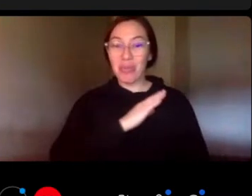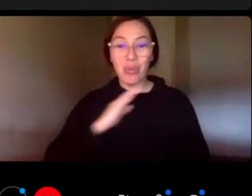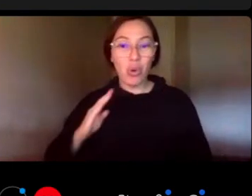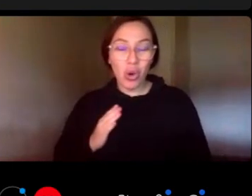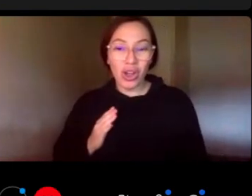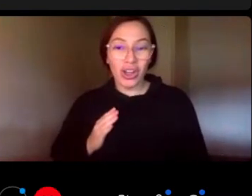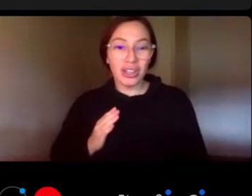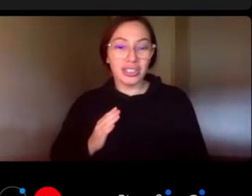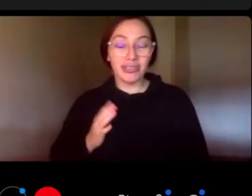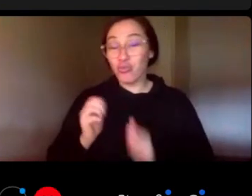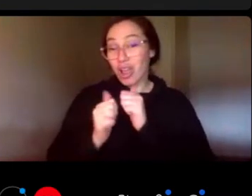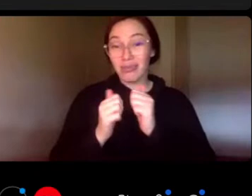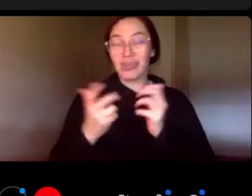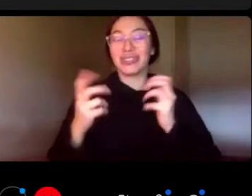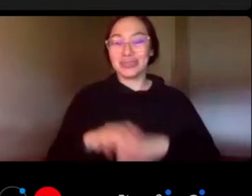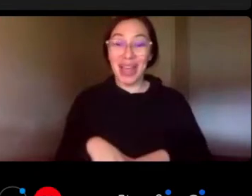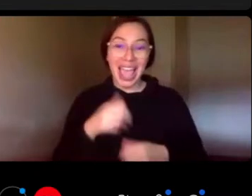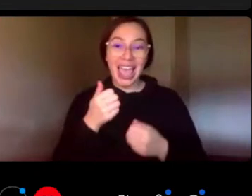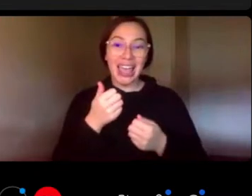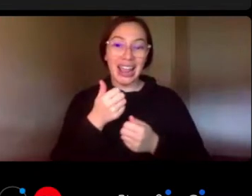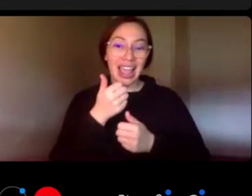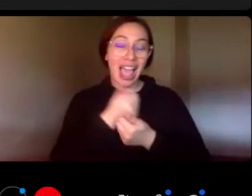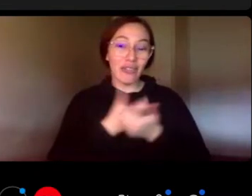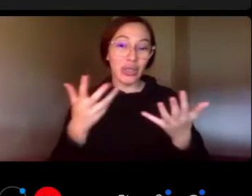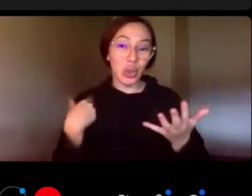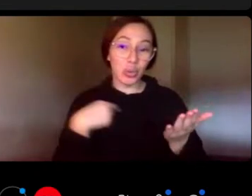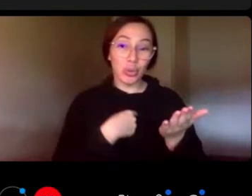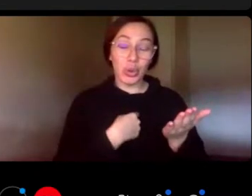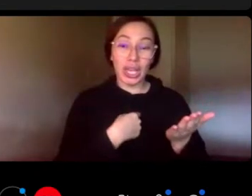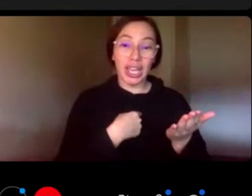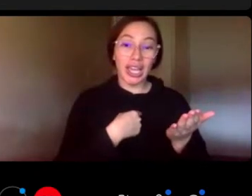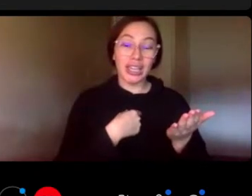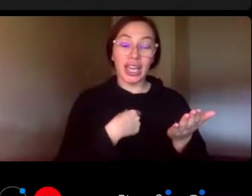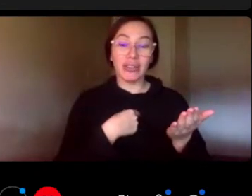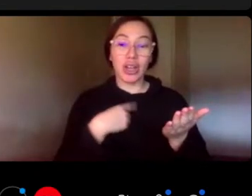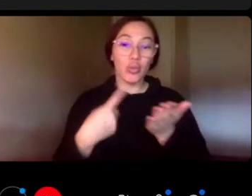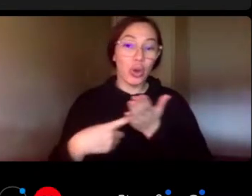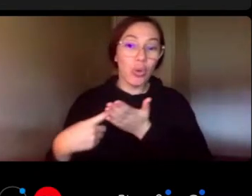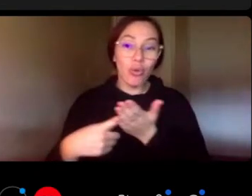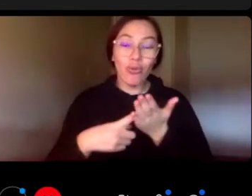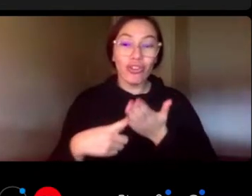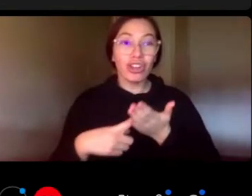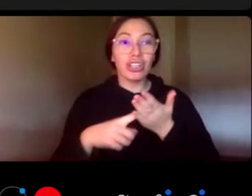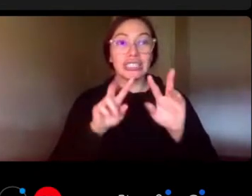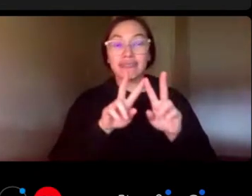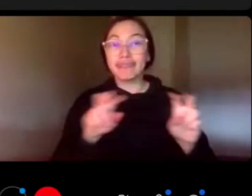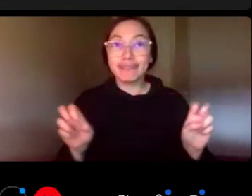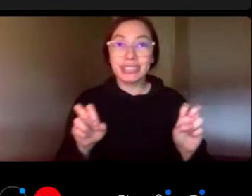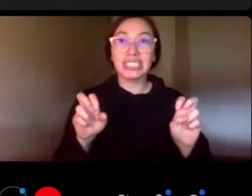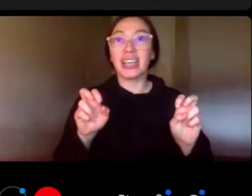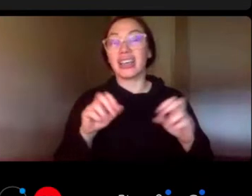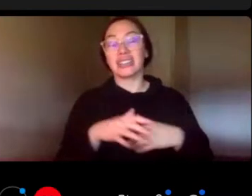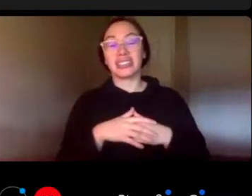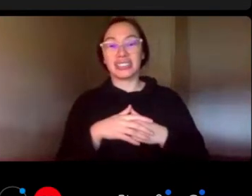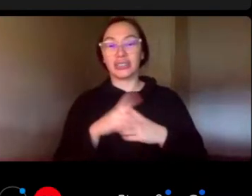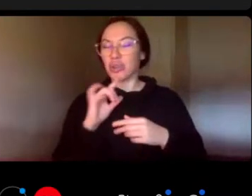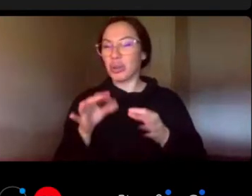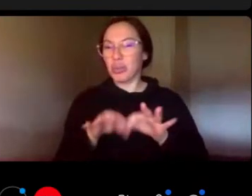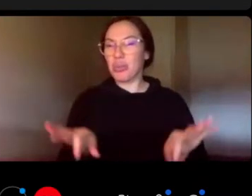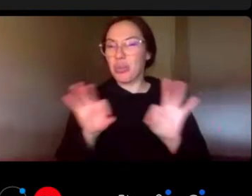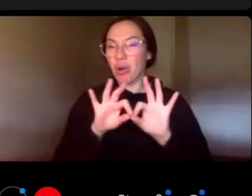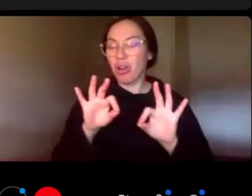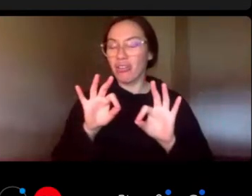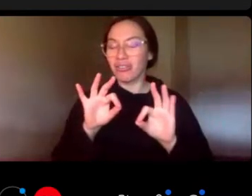Everything that we went over and everything that we discussed was very, very important for